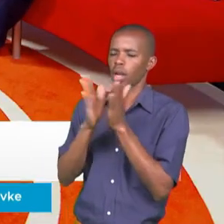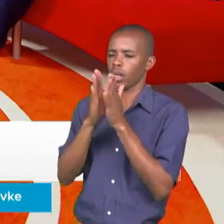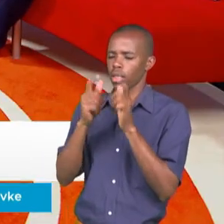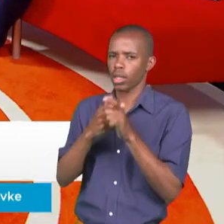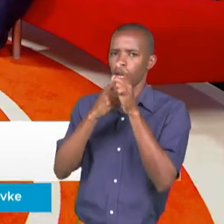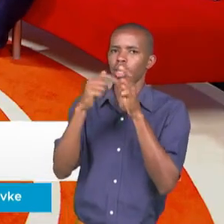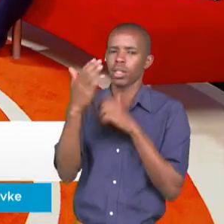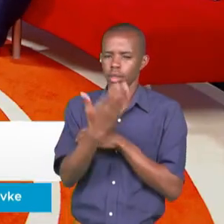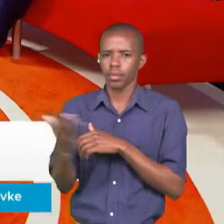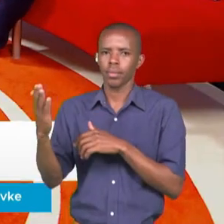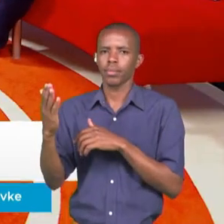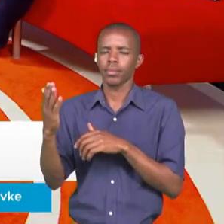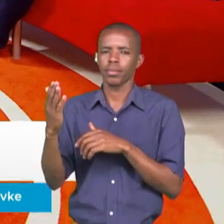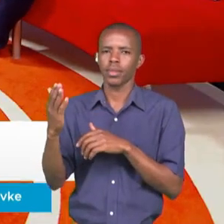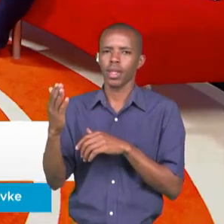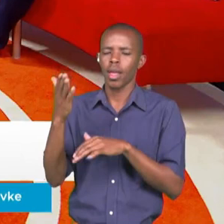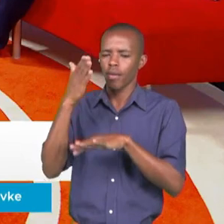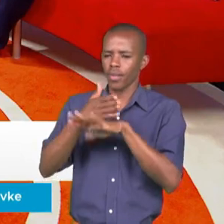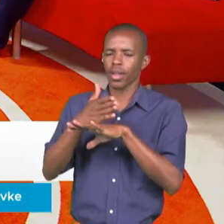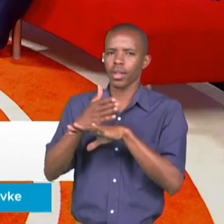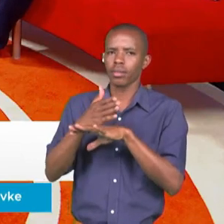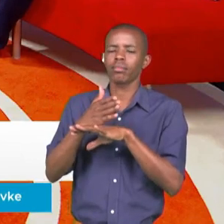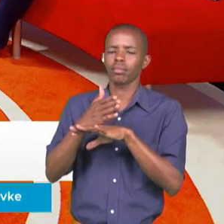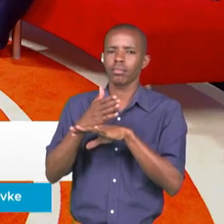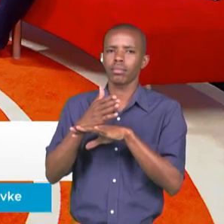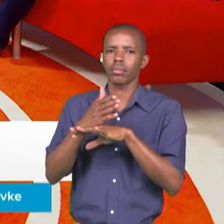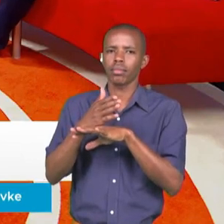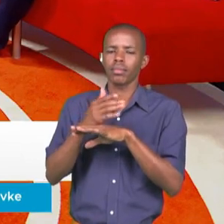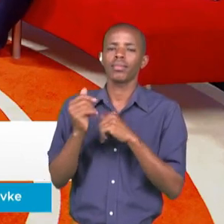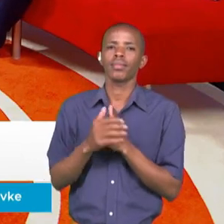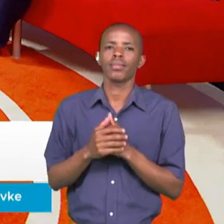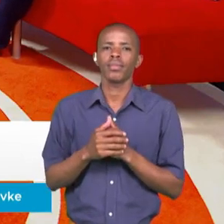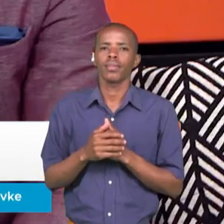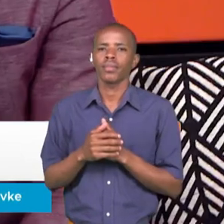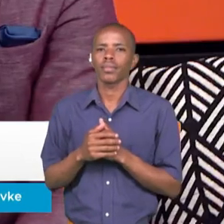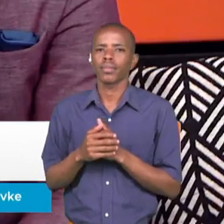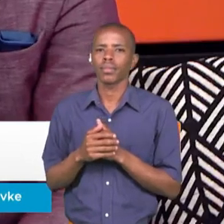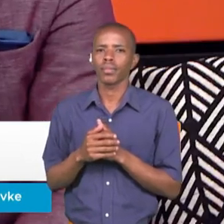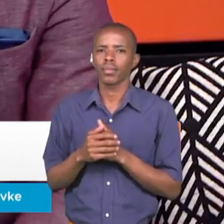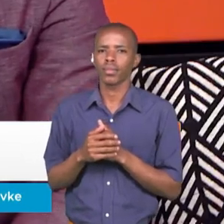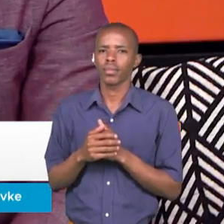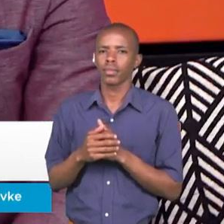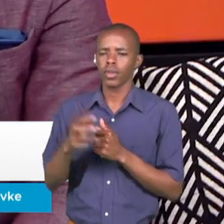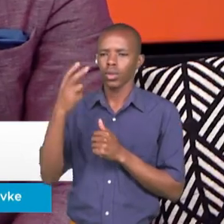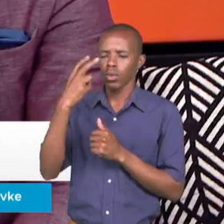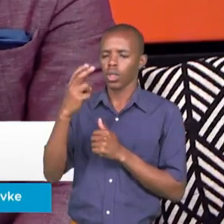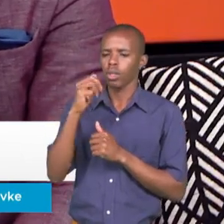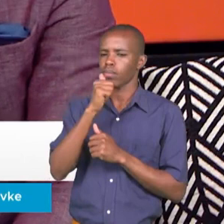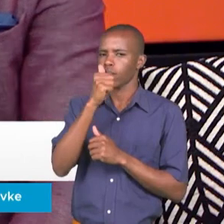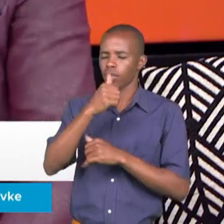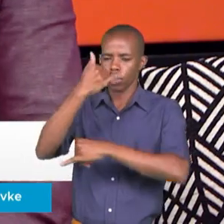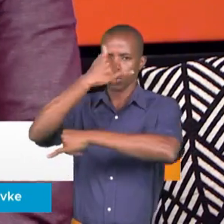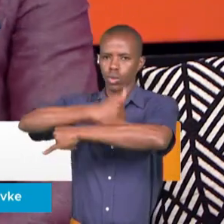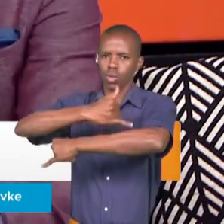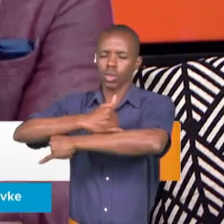some things you can actually just affect. Very true. Come to catch up with you. Yes. Now, looking at the private institutions, because now